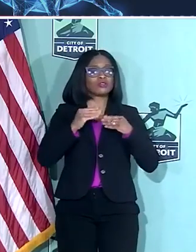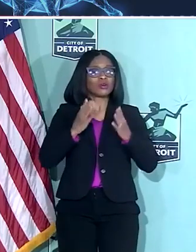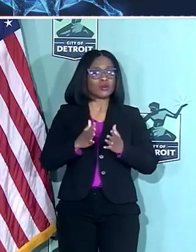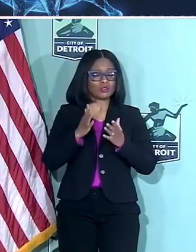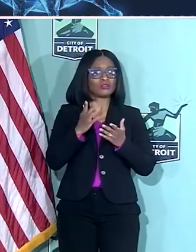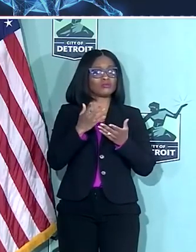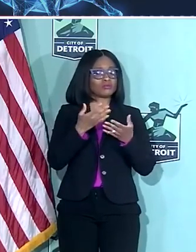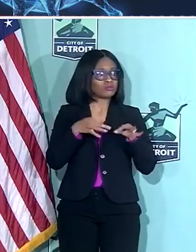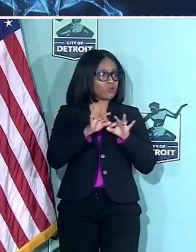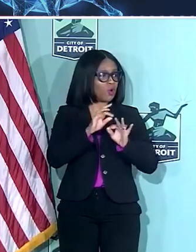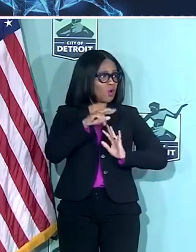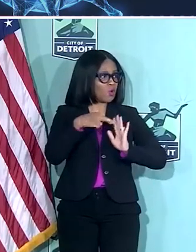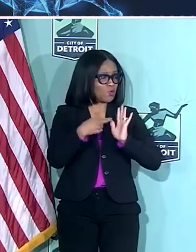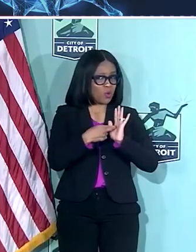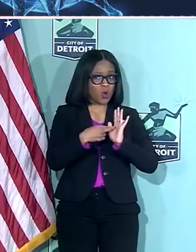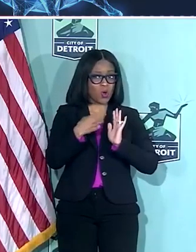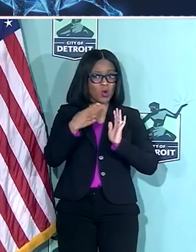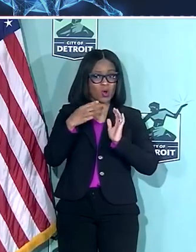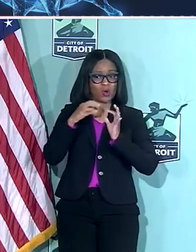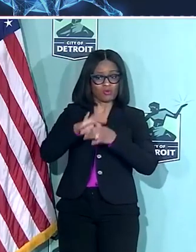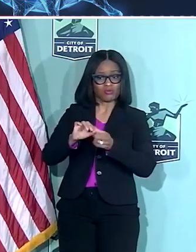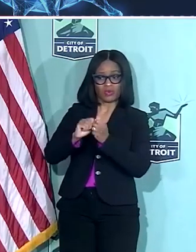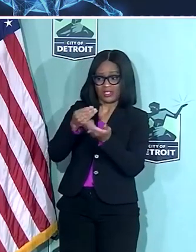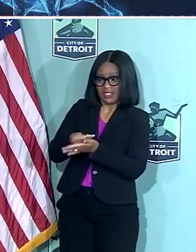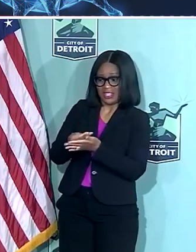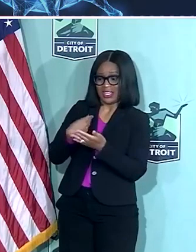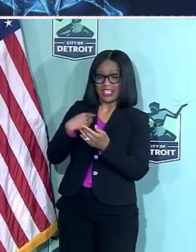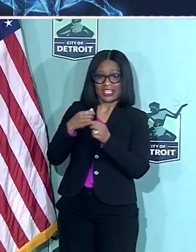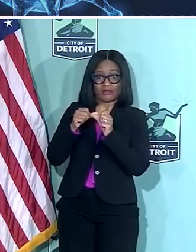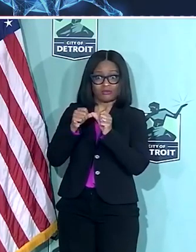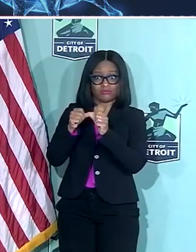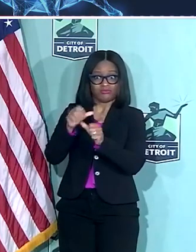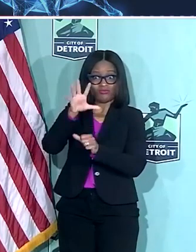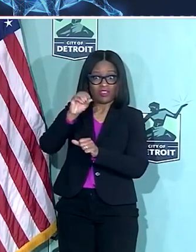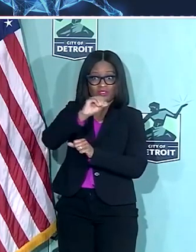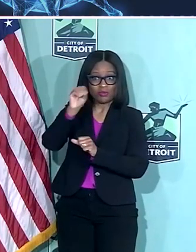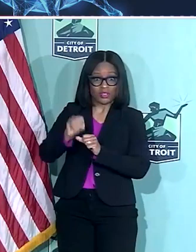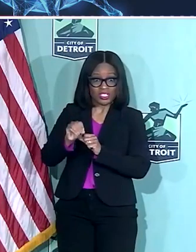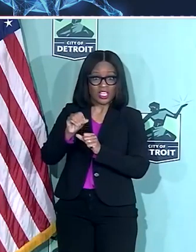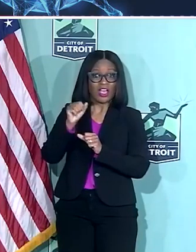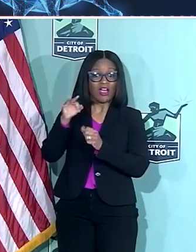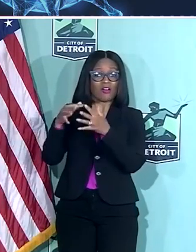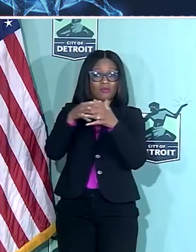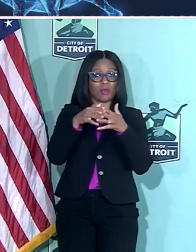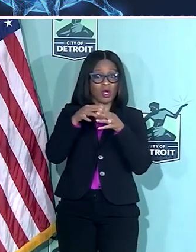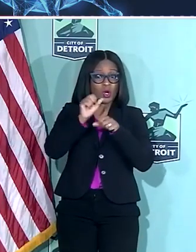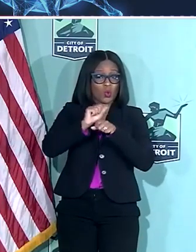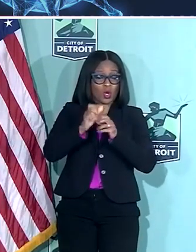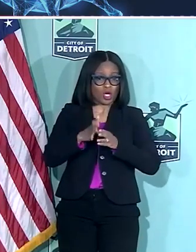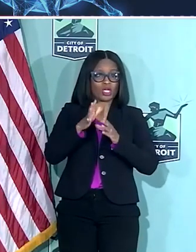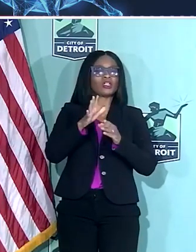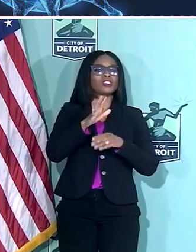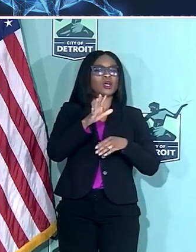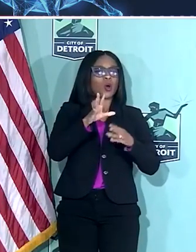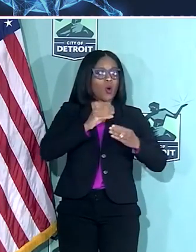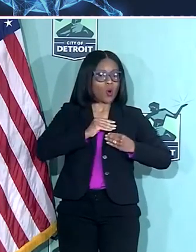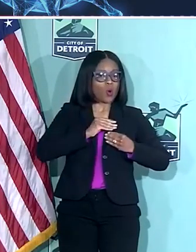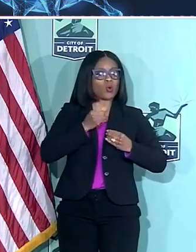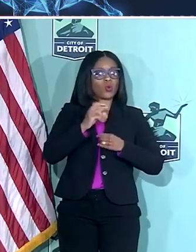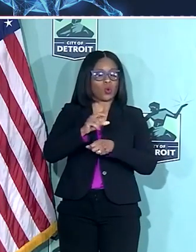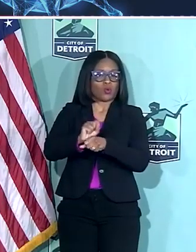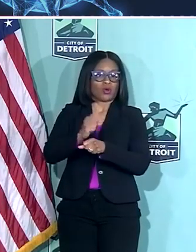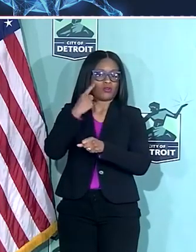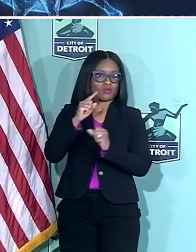role in our local economy. A staggering 50% of the American workforce owns or works at a small business. And I think when you apply that